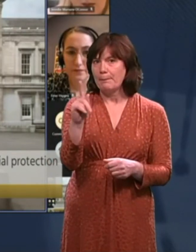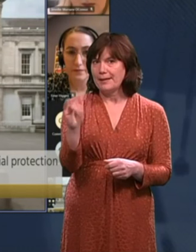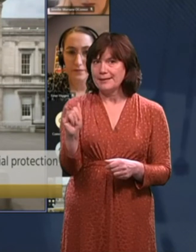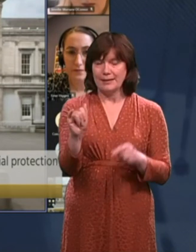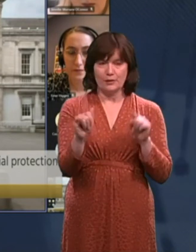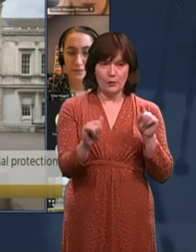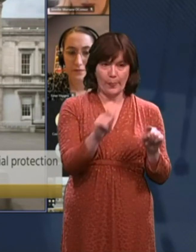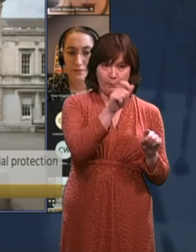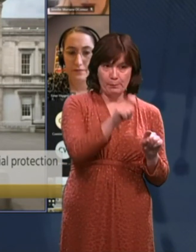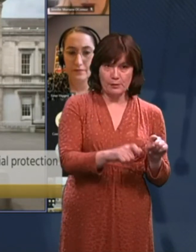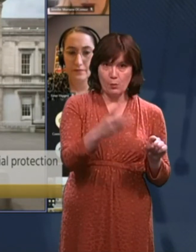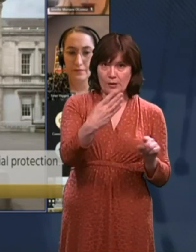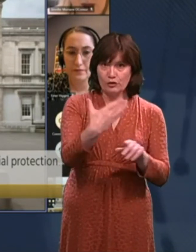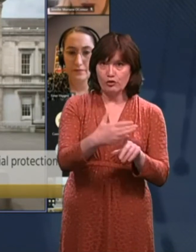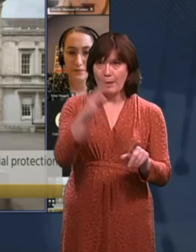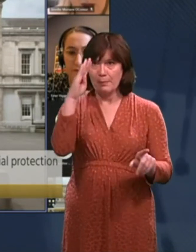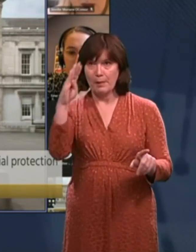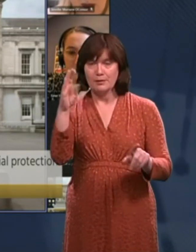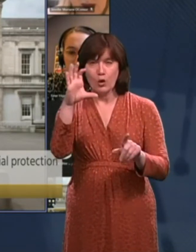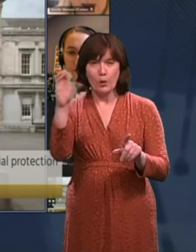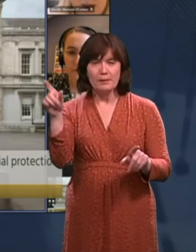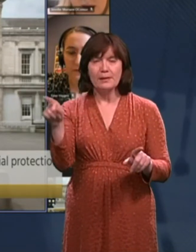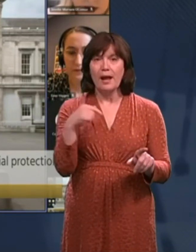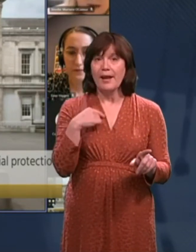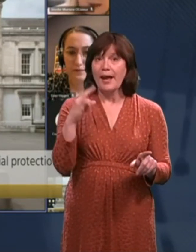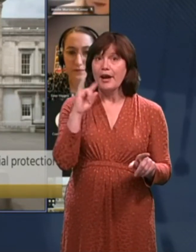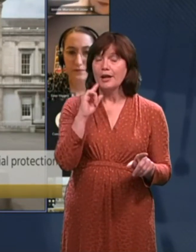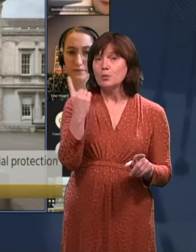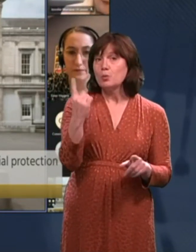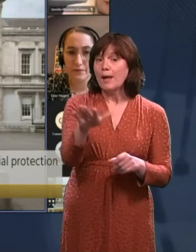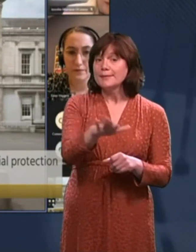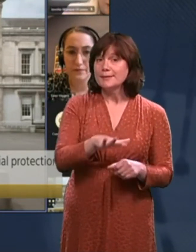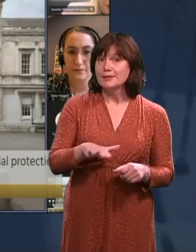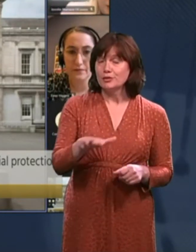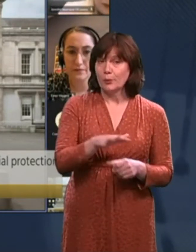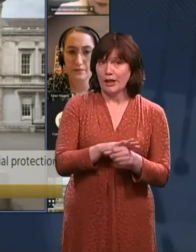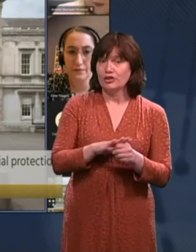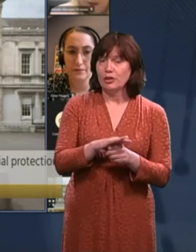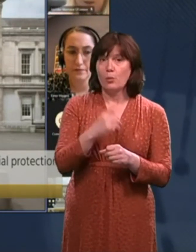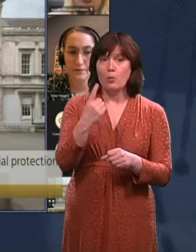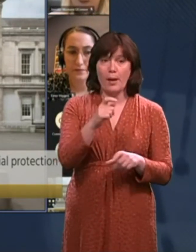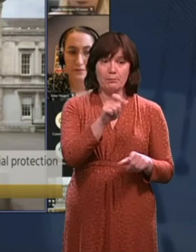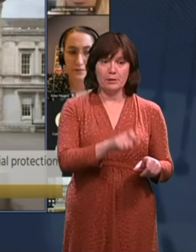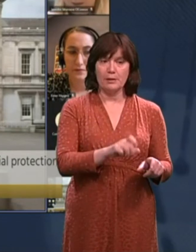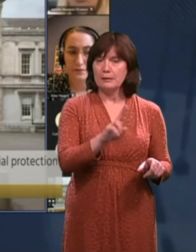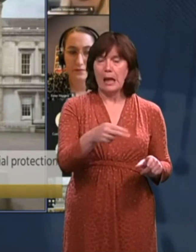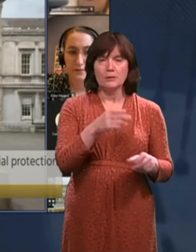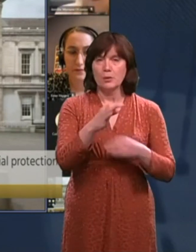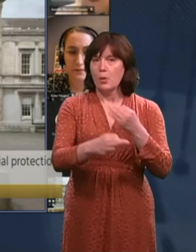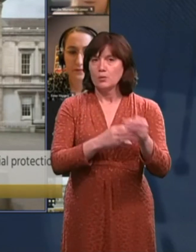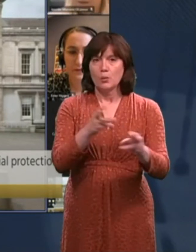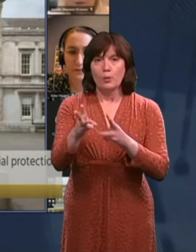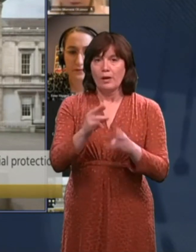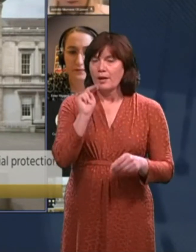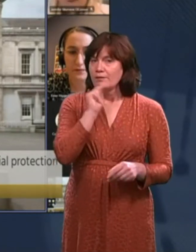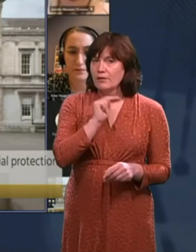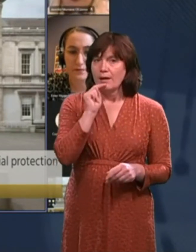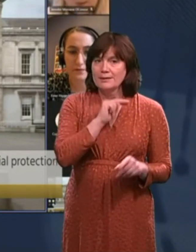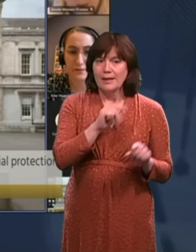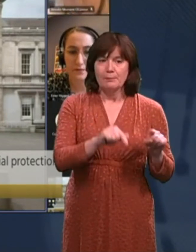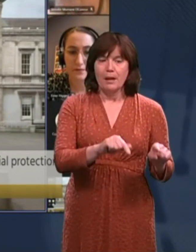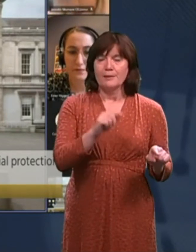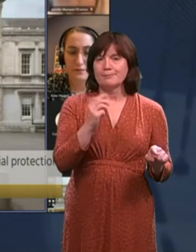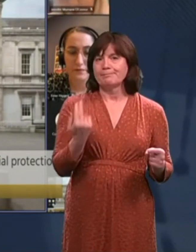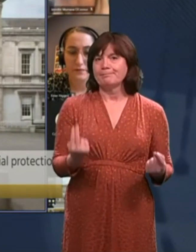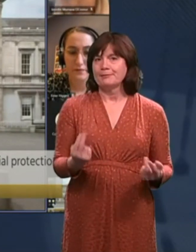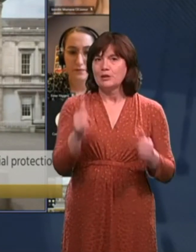the employee. And I heard a particular case where an employee couldn't go into work on a Friday because he had to actually